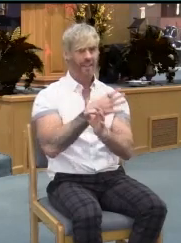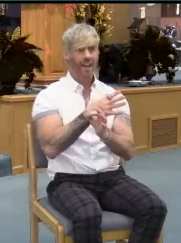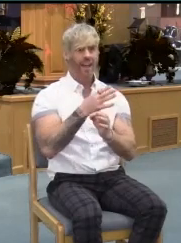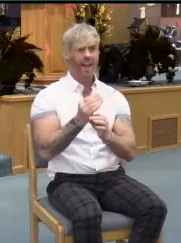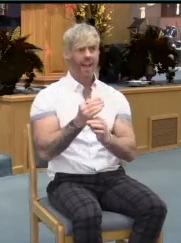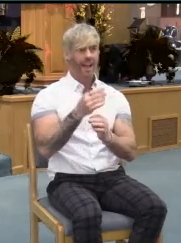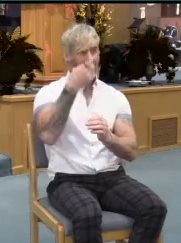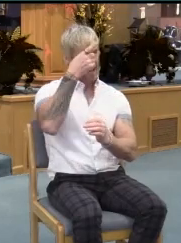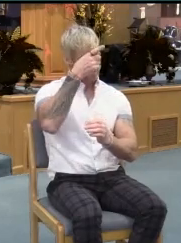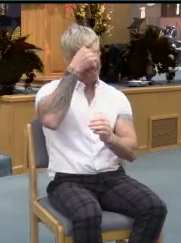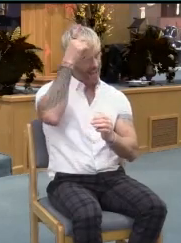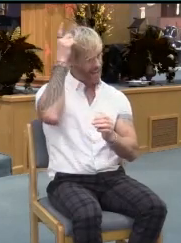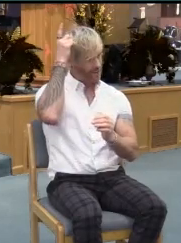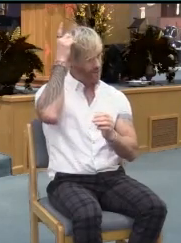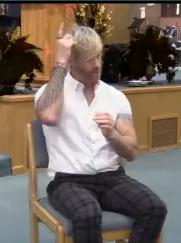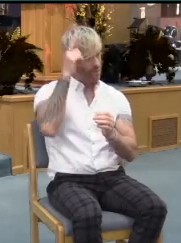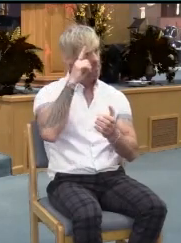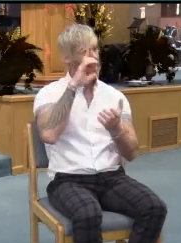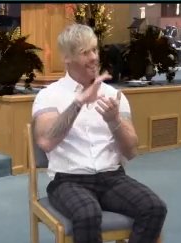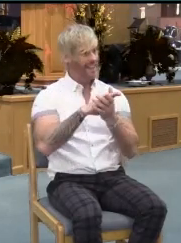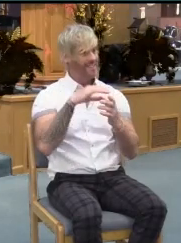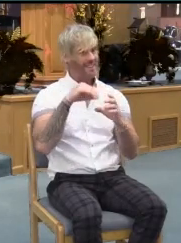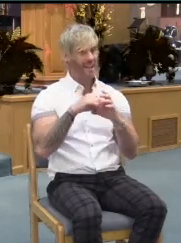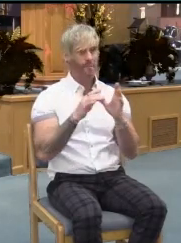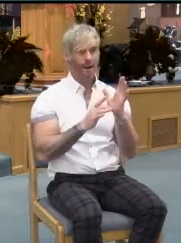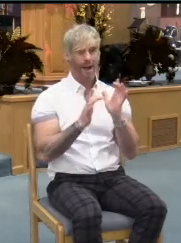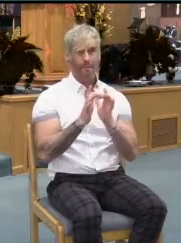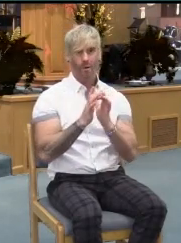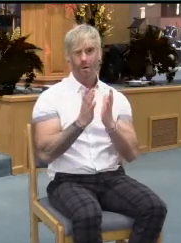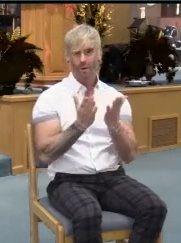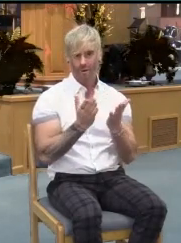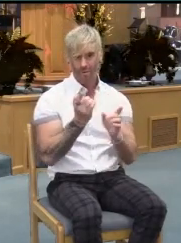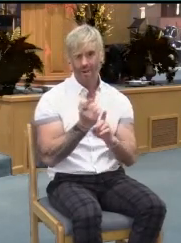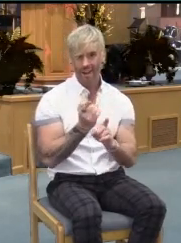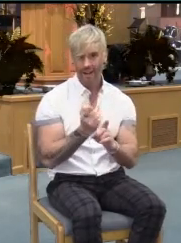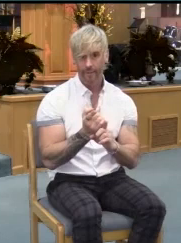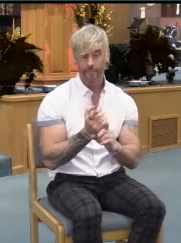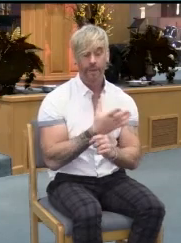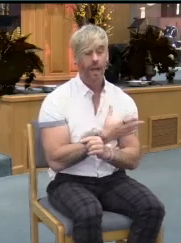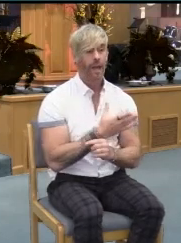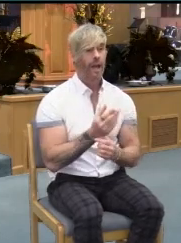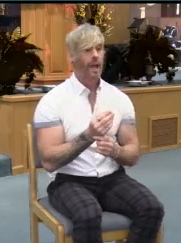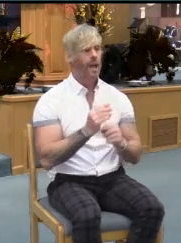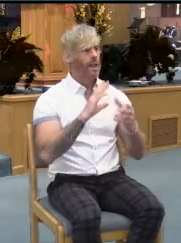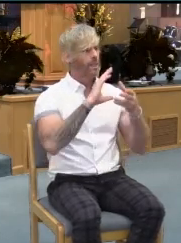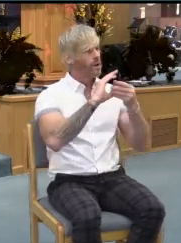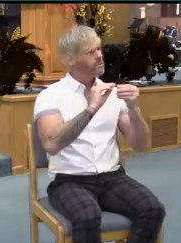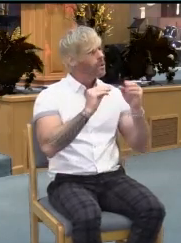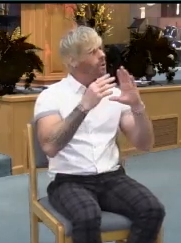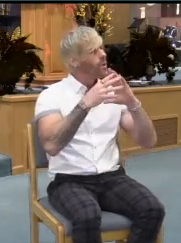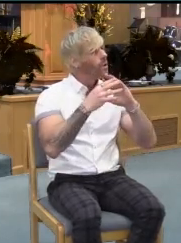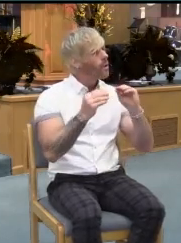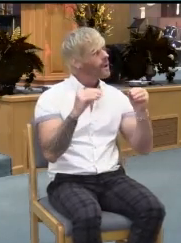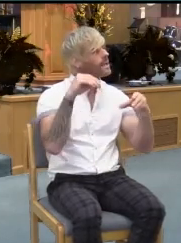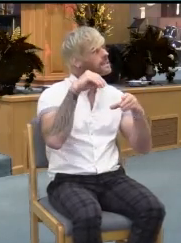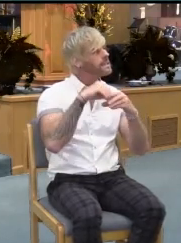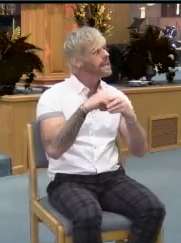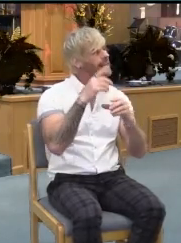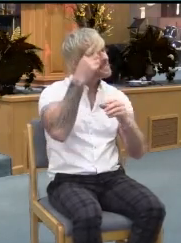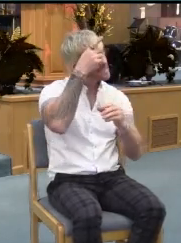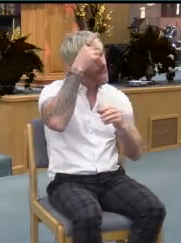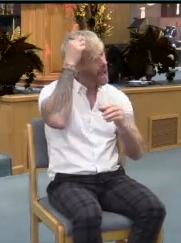Daniel does that. Daniel does that. And the stories of in Daniel, the Bible stories, are